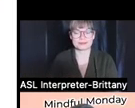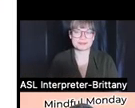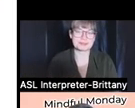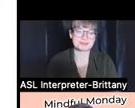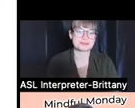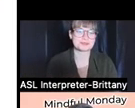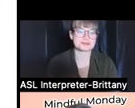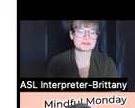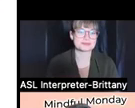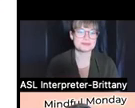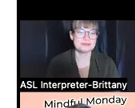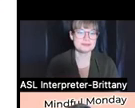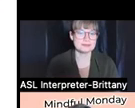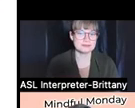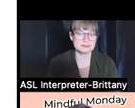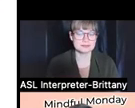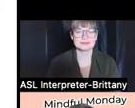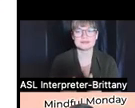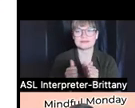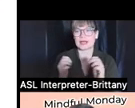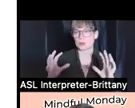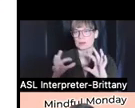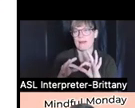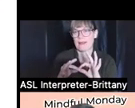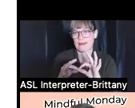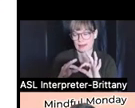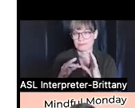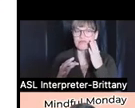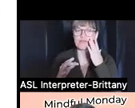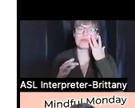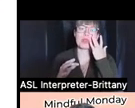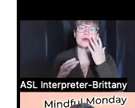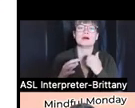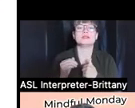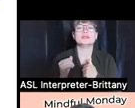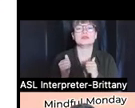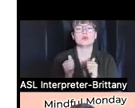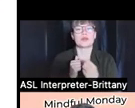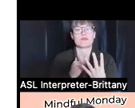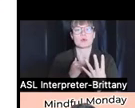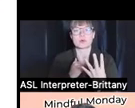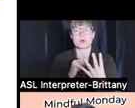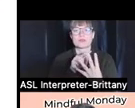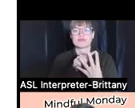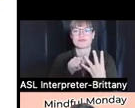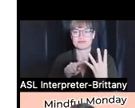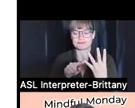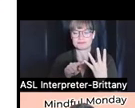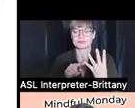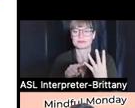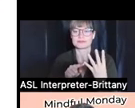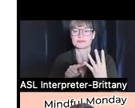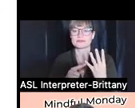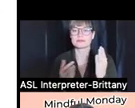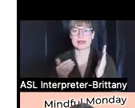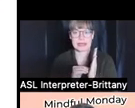So, the way we combine positive behavior interventions and restorative practices is with these 4 unifying features. And again, in